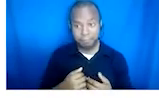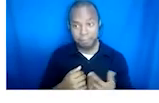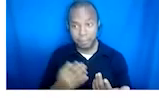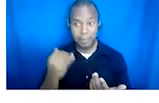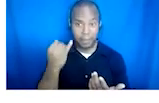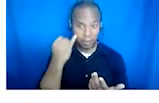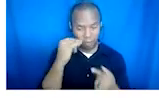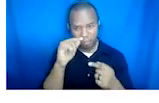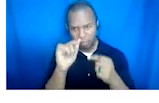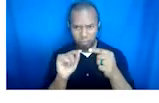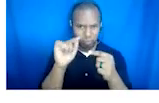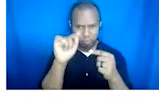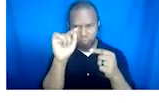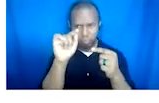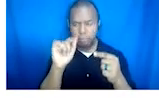there,